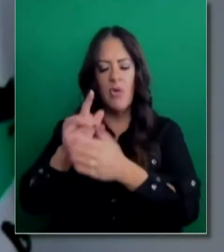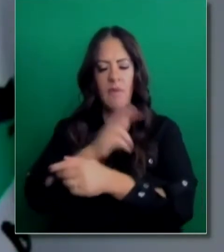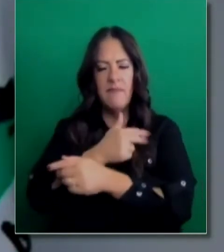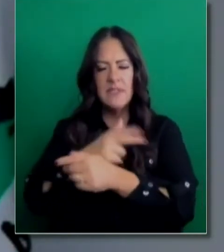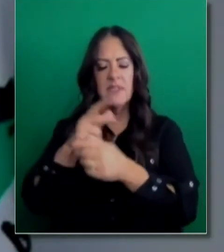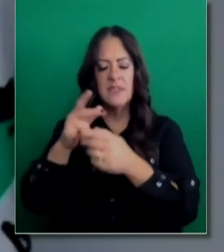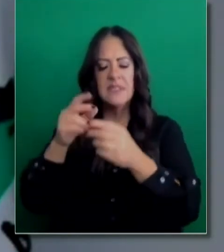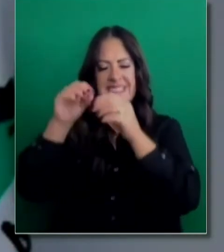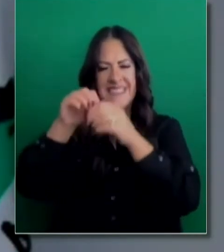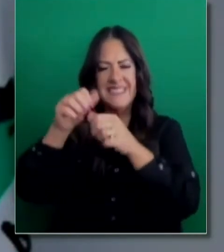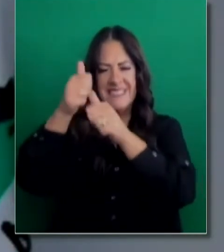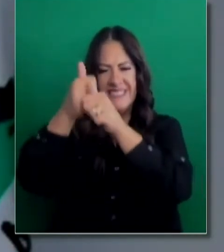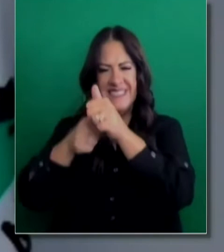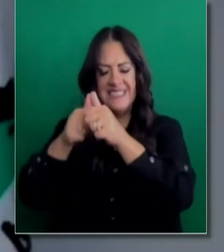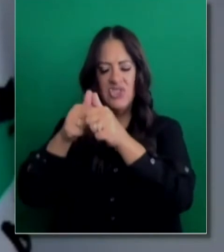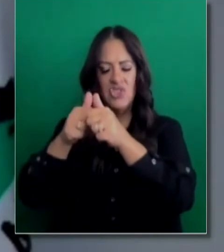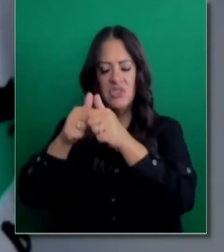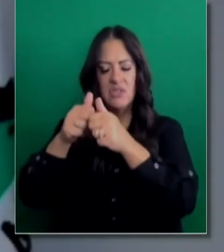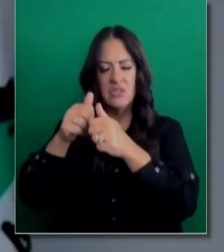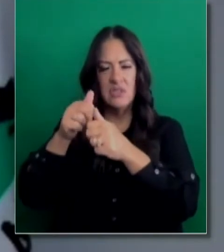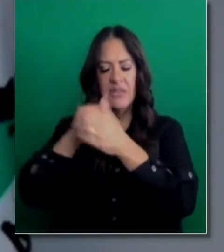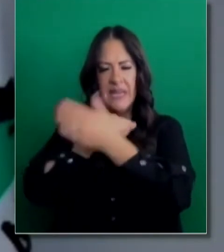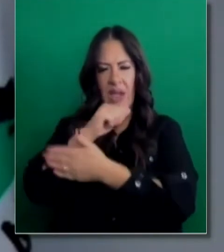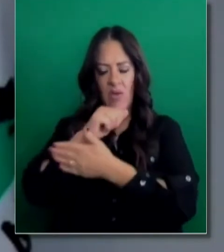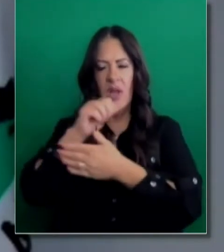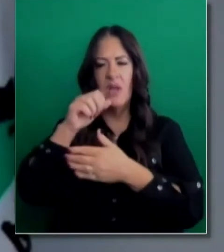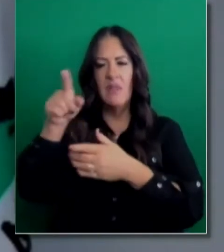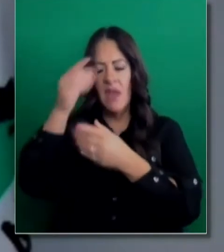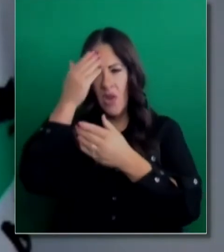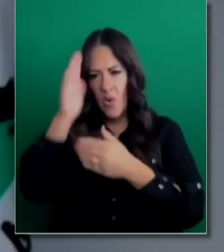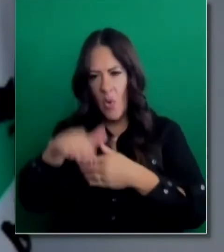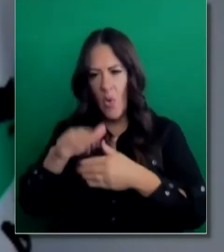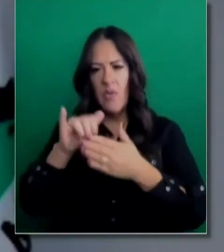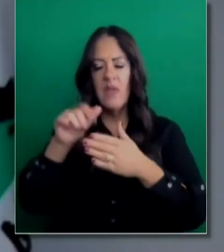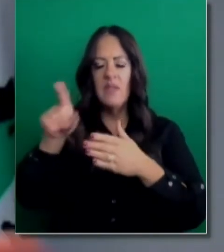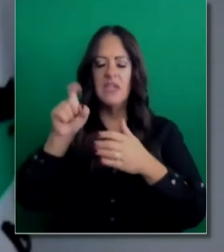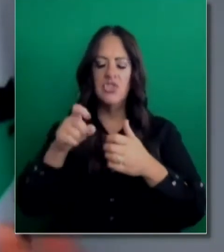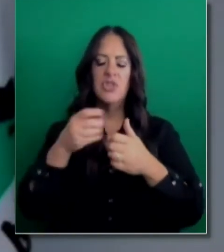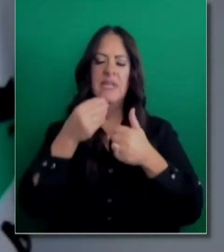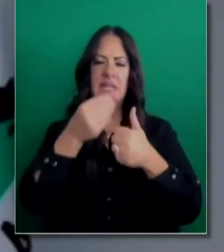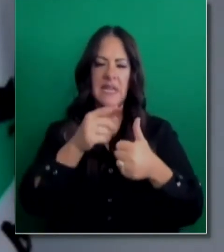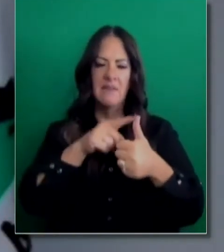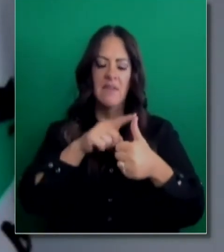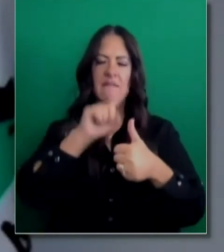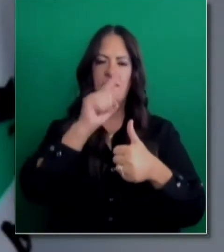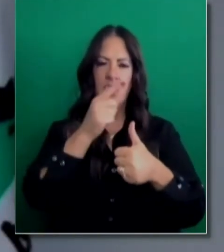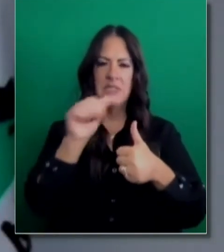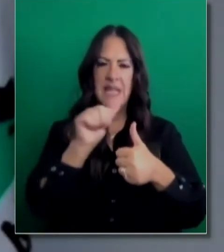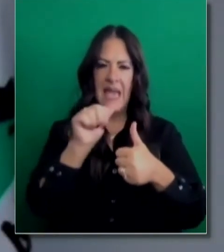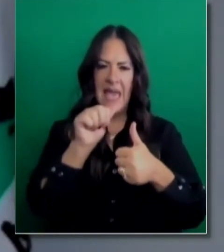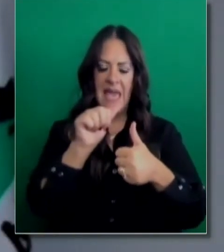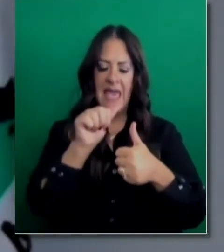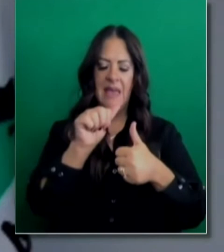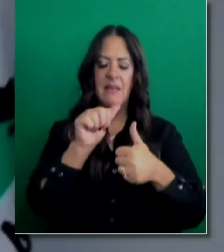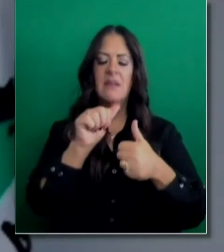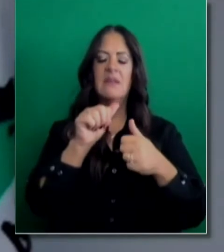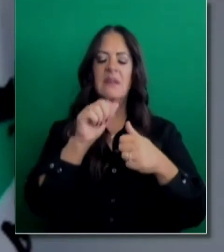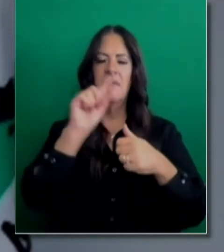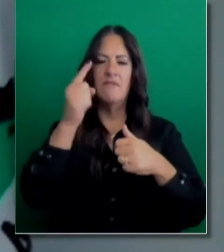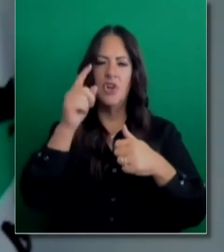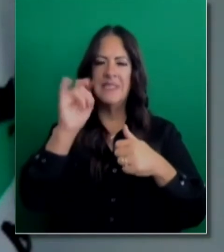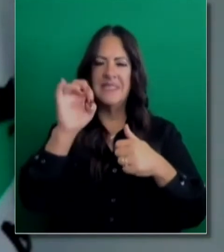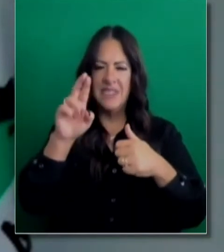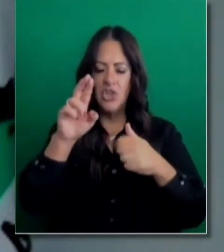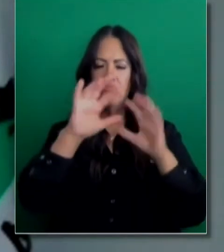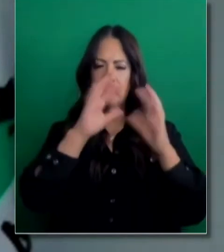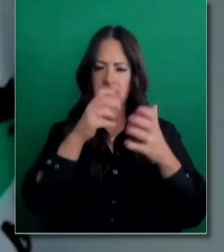be vaccinated immediately. There shouldn't be a difference between the first tier and the third tier in 1A, and then